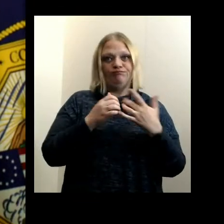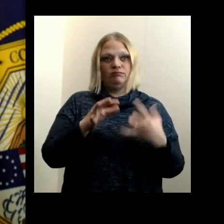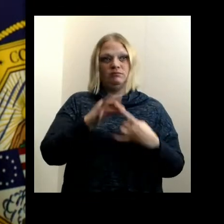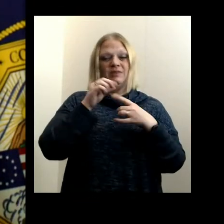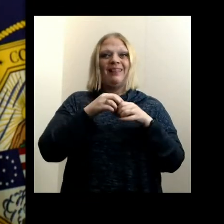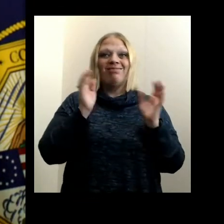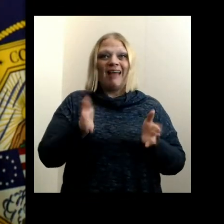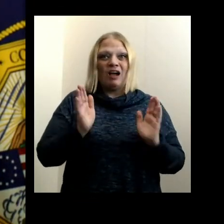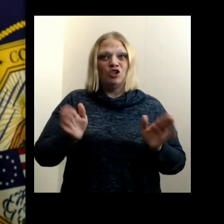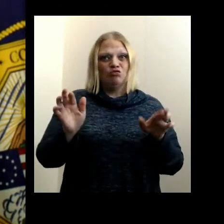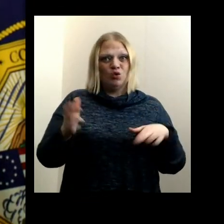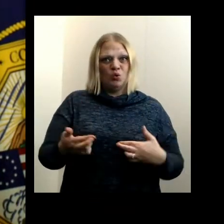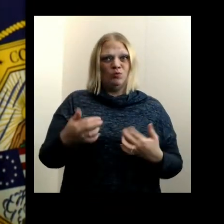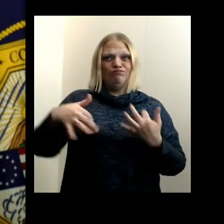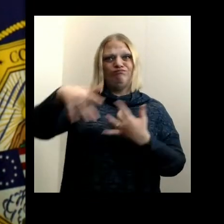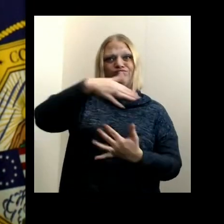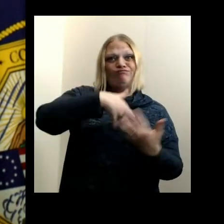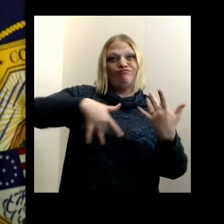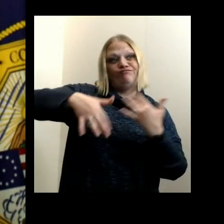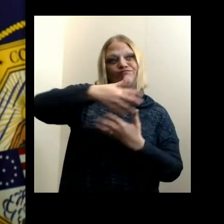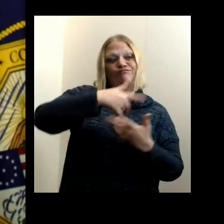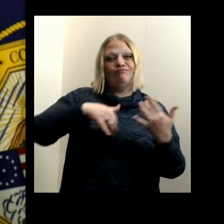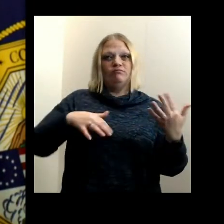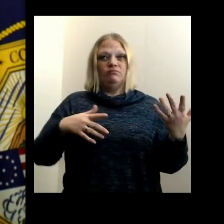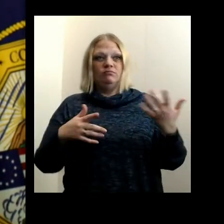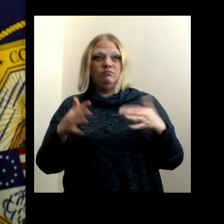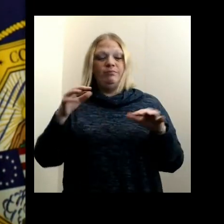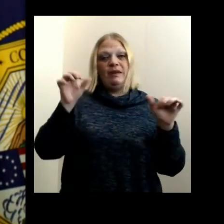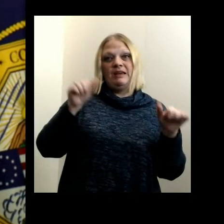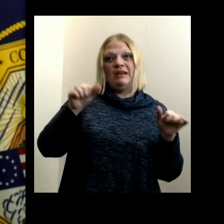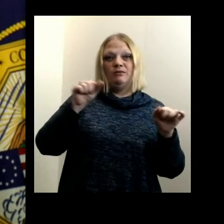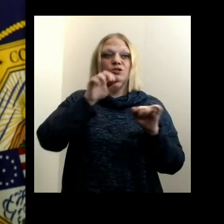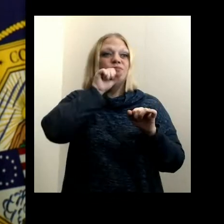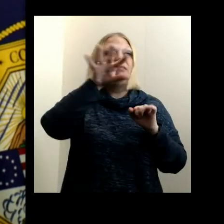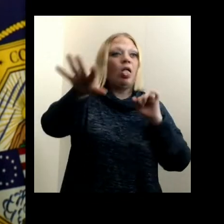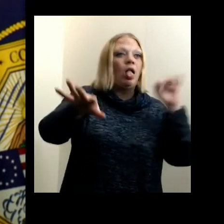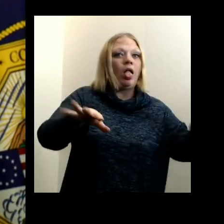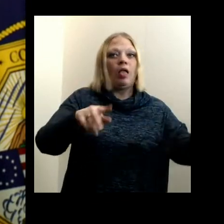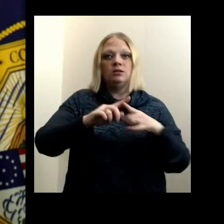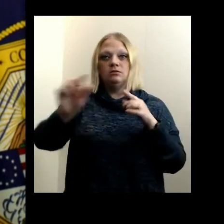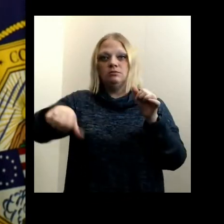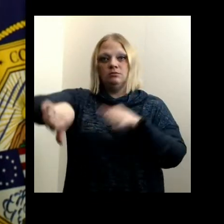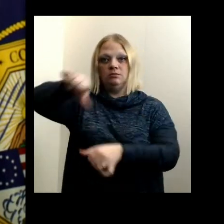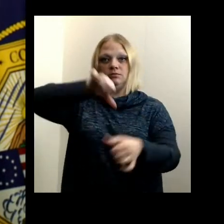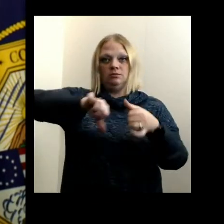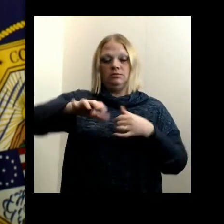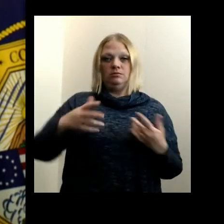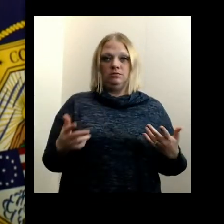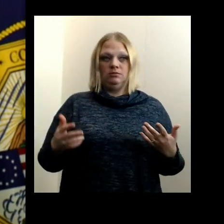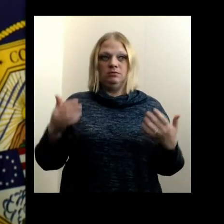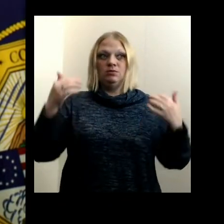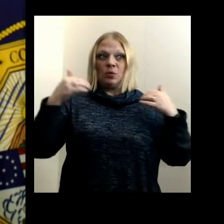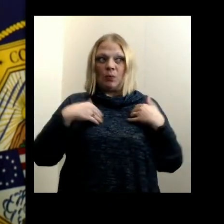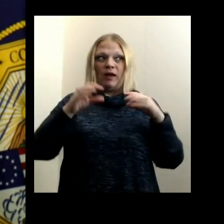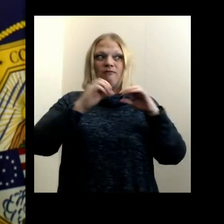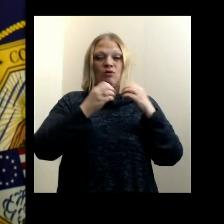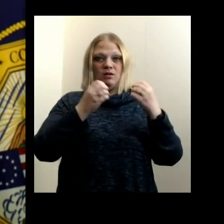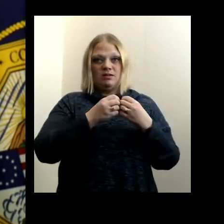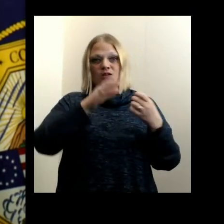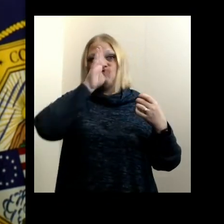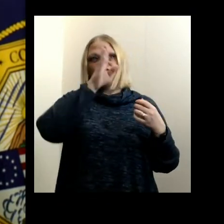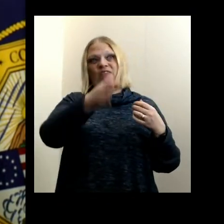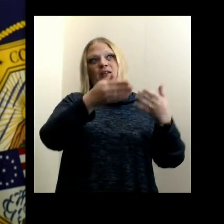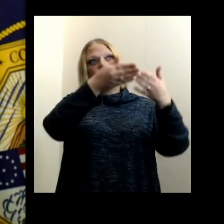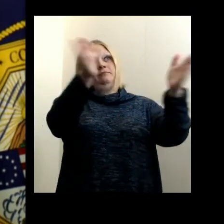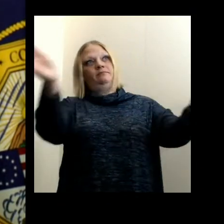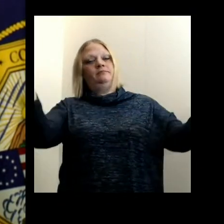locker rooms, hanging out, being able to spread COVID-19. And when you have organizations that are directly in the public